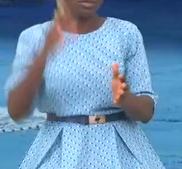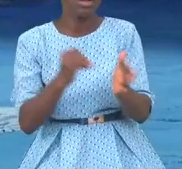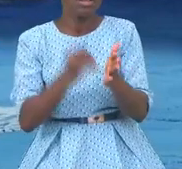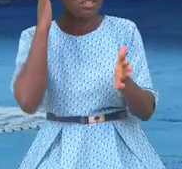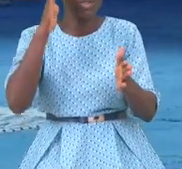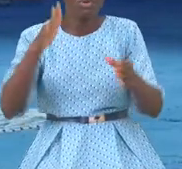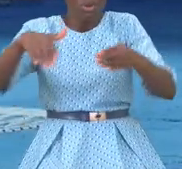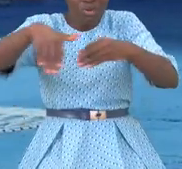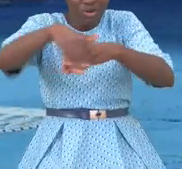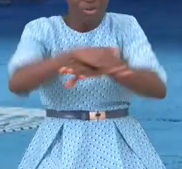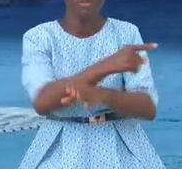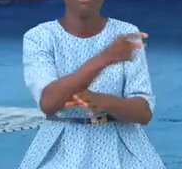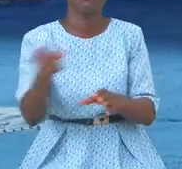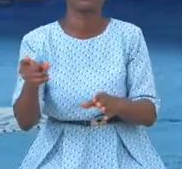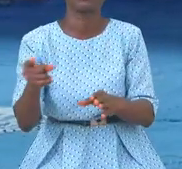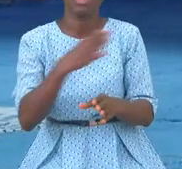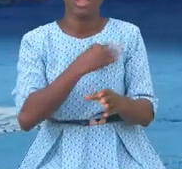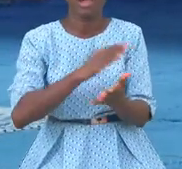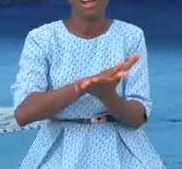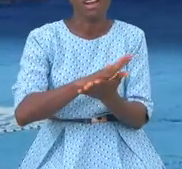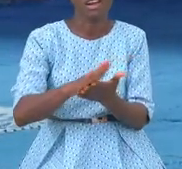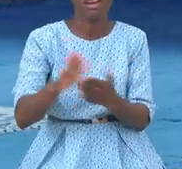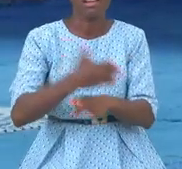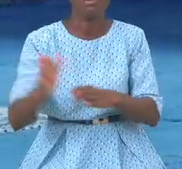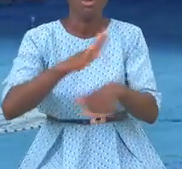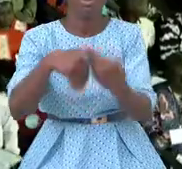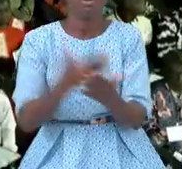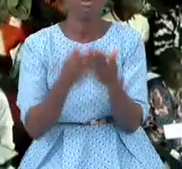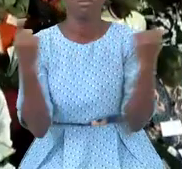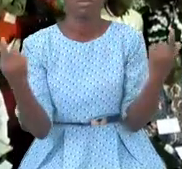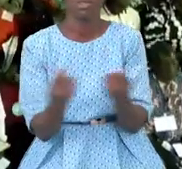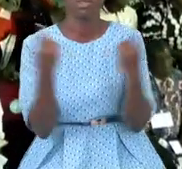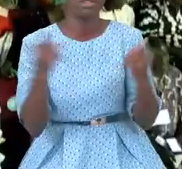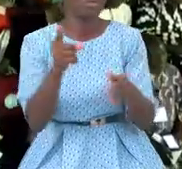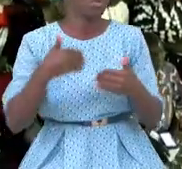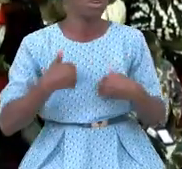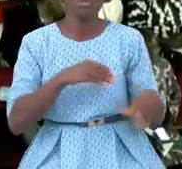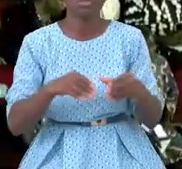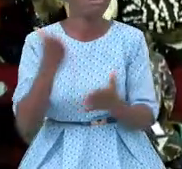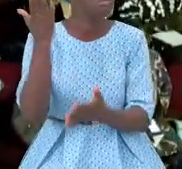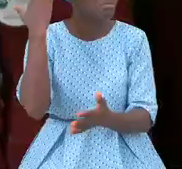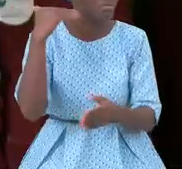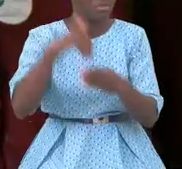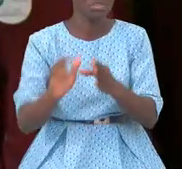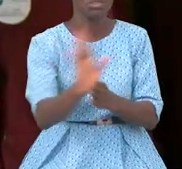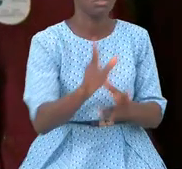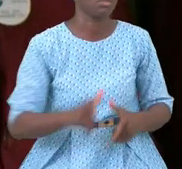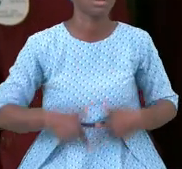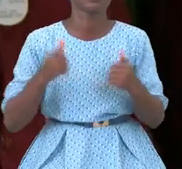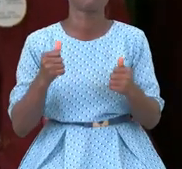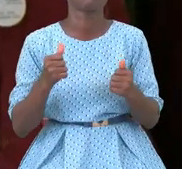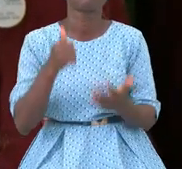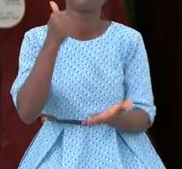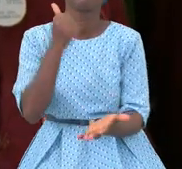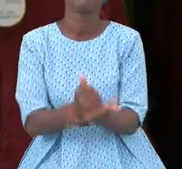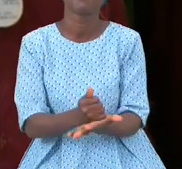away every sin you ever committed in your life. I thought you'd say amen. Yeah. It says